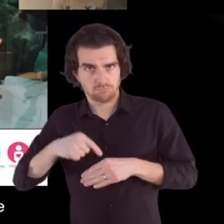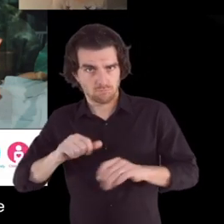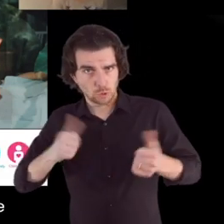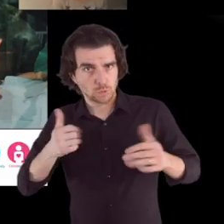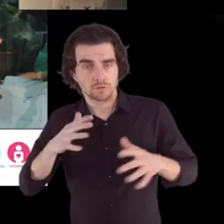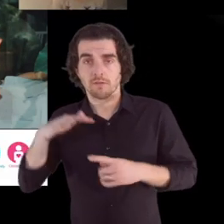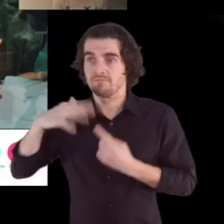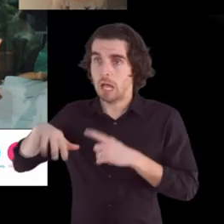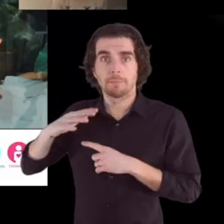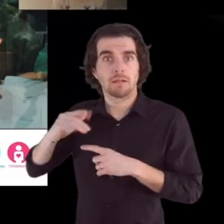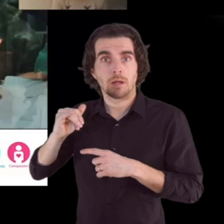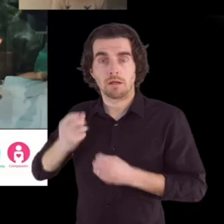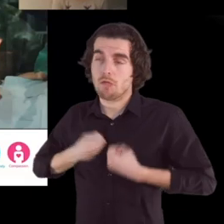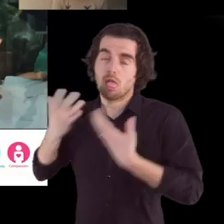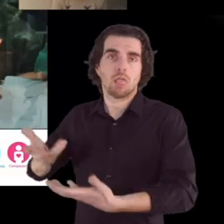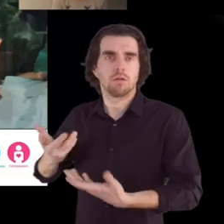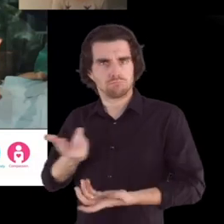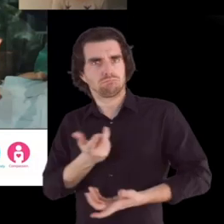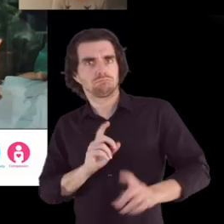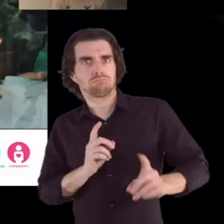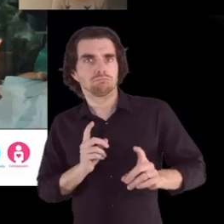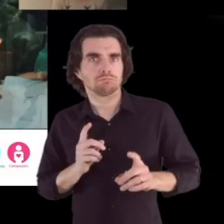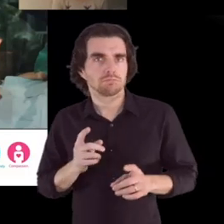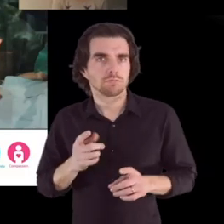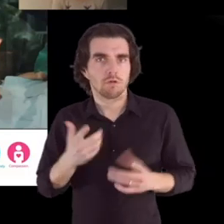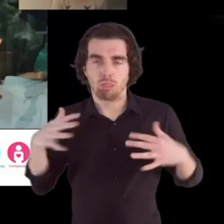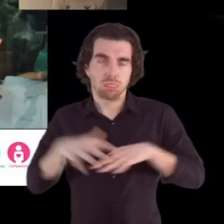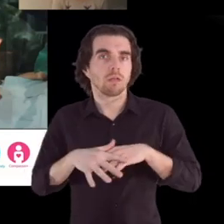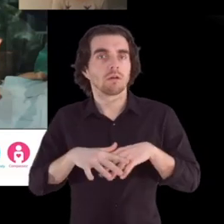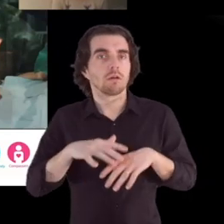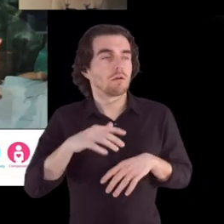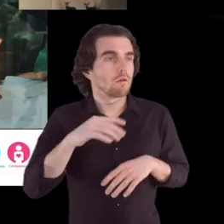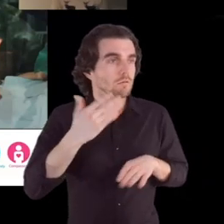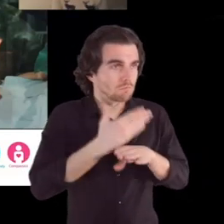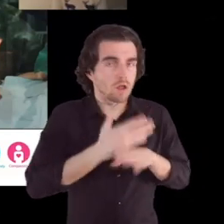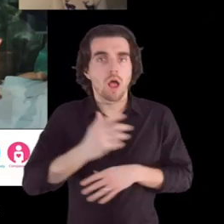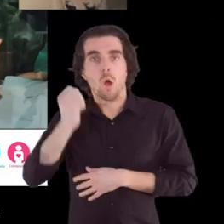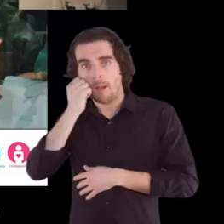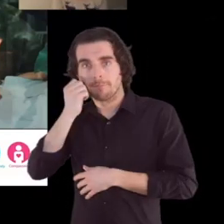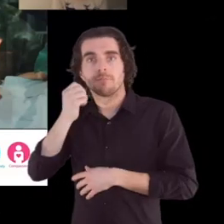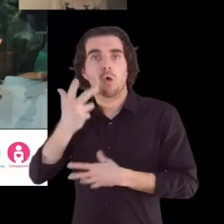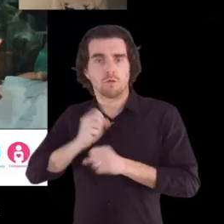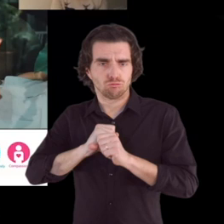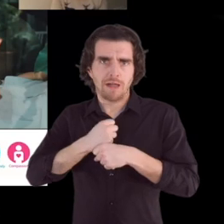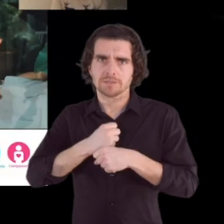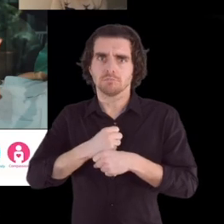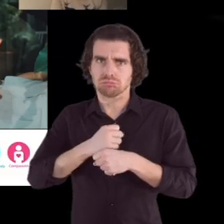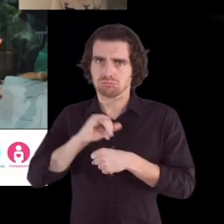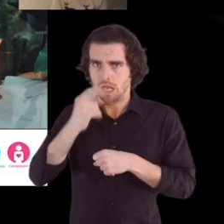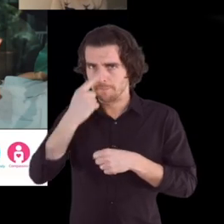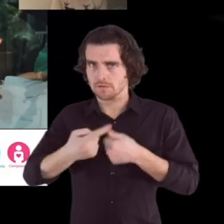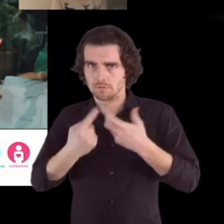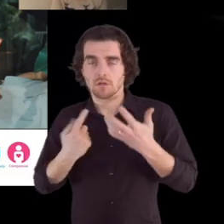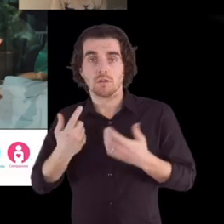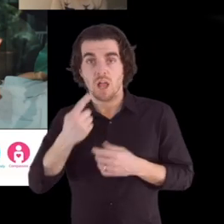tensions at home and within the wider family then may overrun into your work life as this continues, and stress has a cumulative effect, and